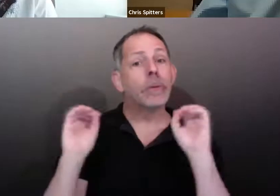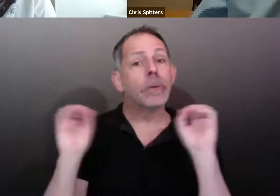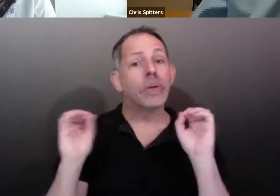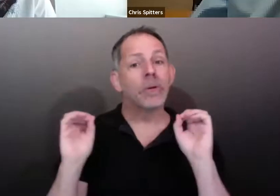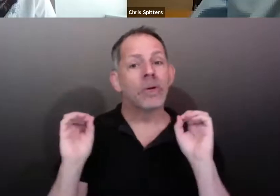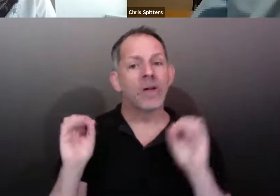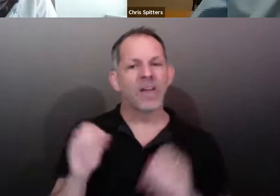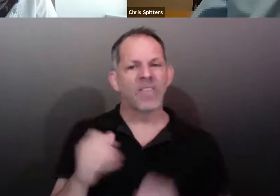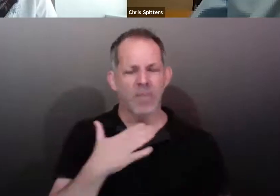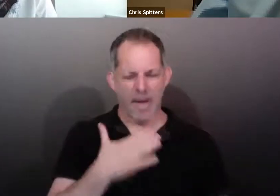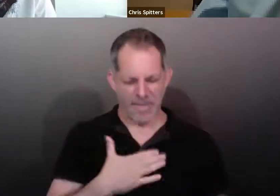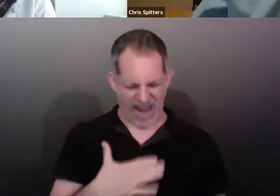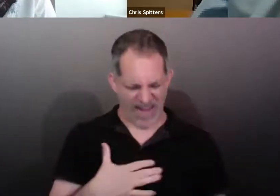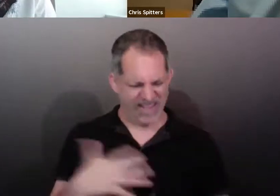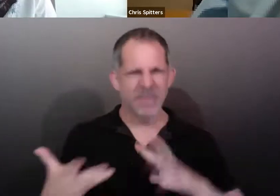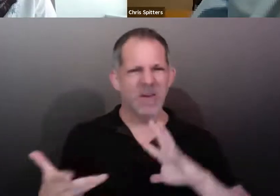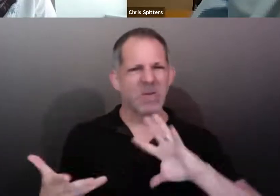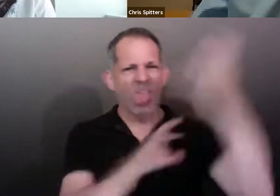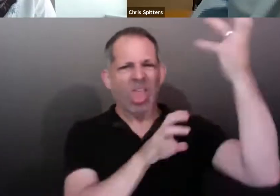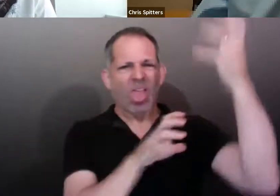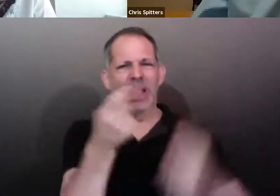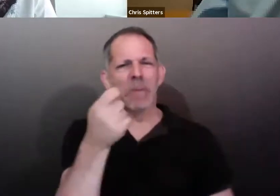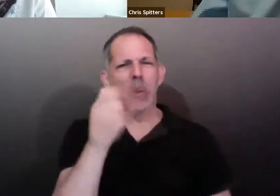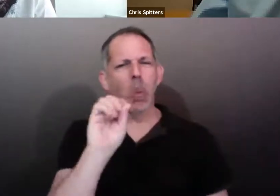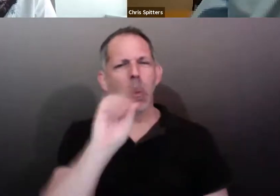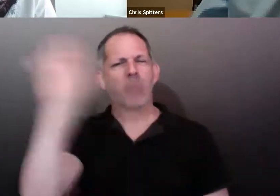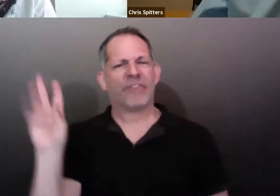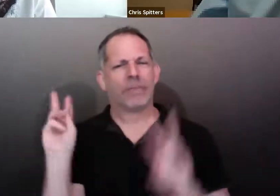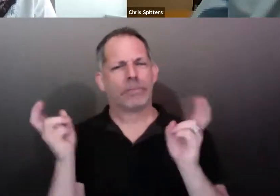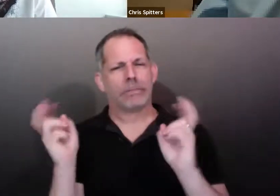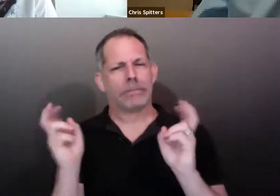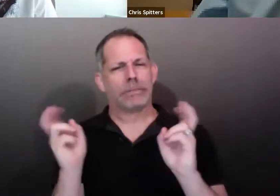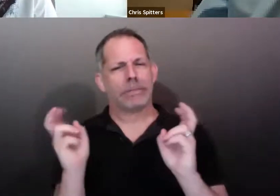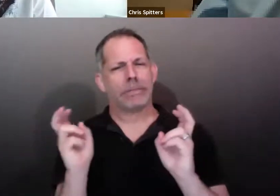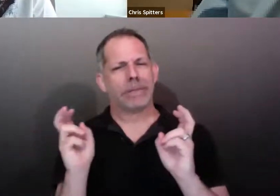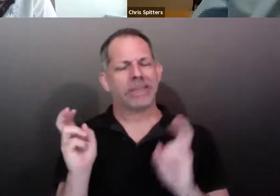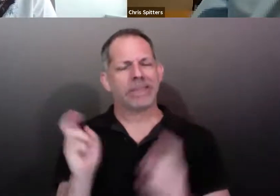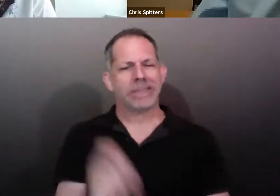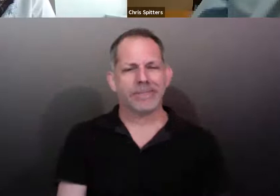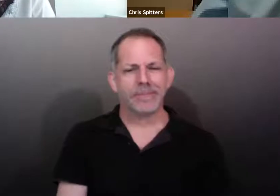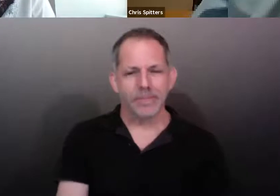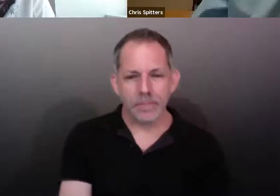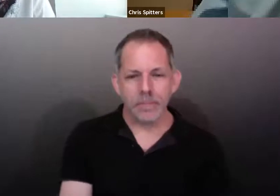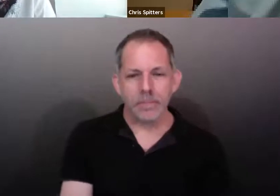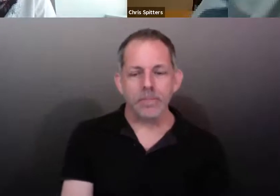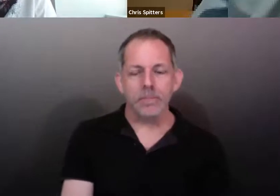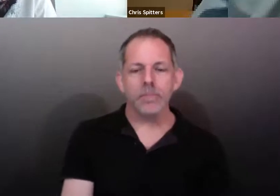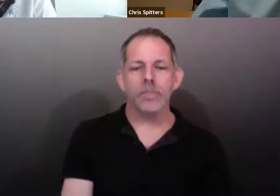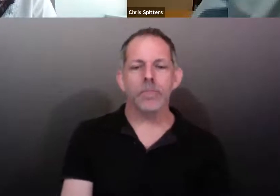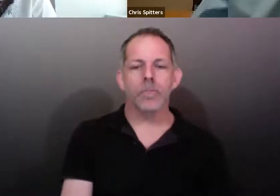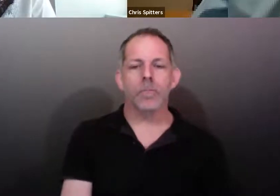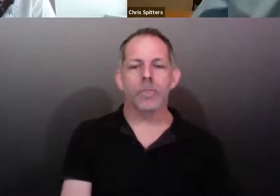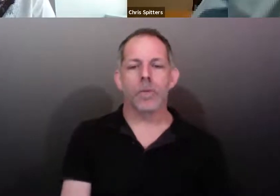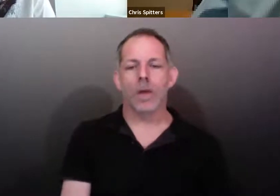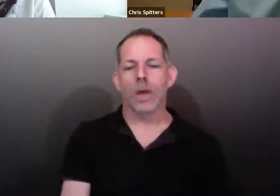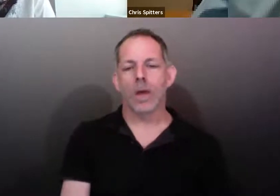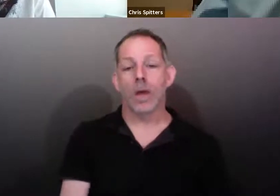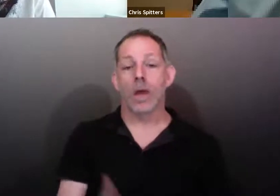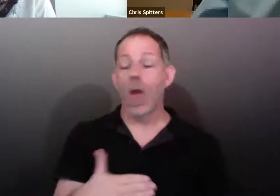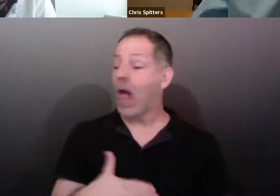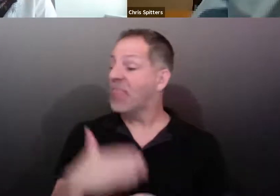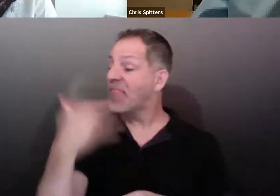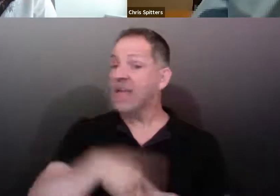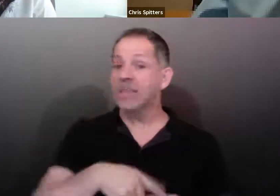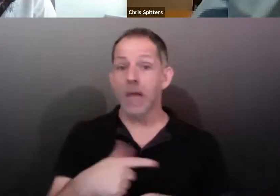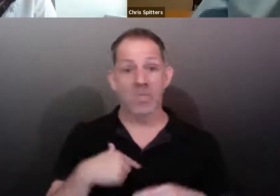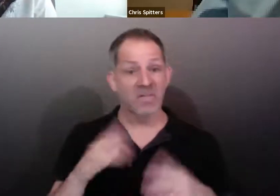only symptom I had, and then started to feel better the next day after getting a good night's sleep. I went running the next day, was active over the